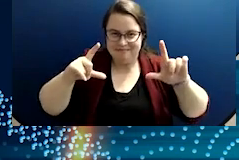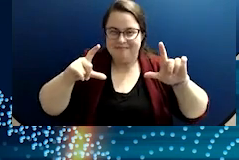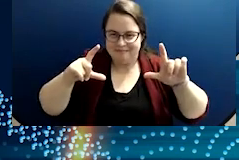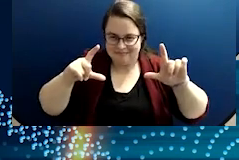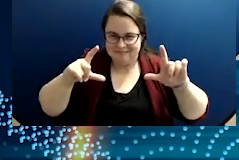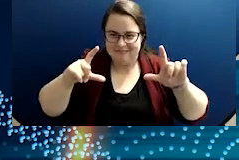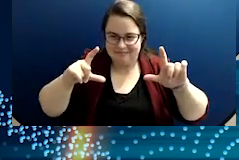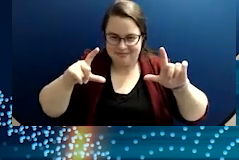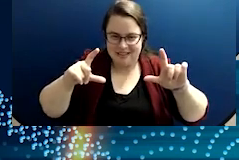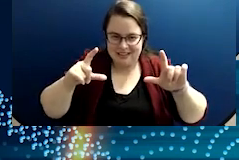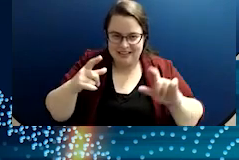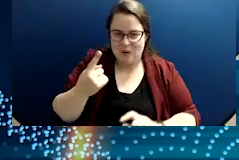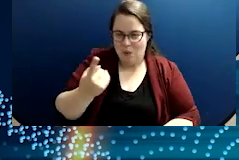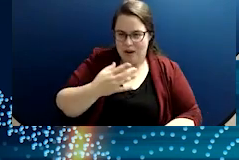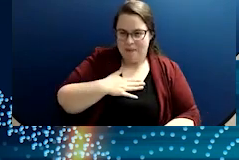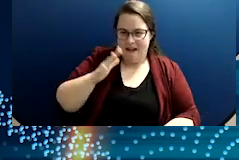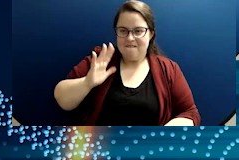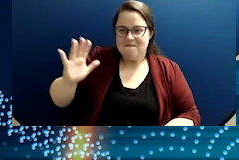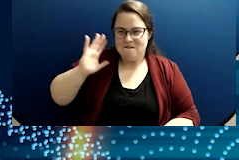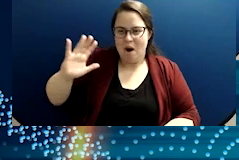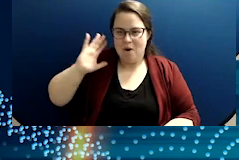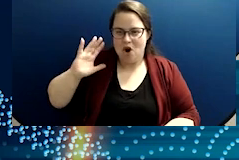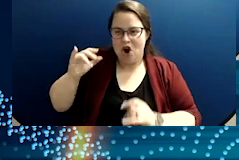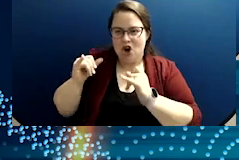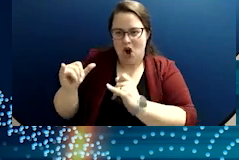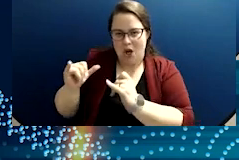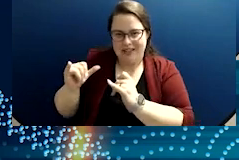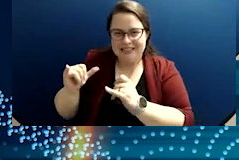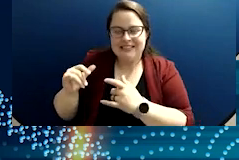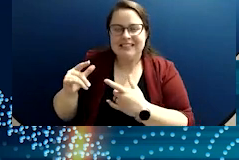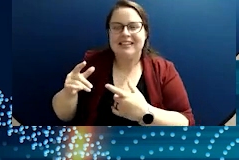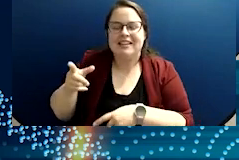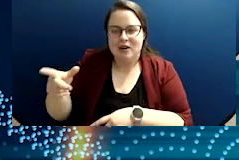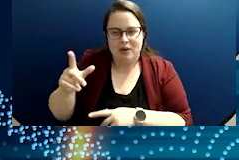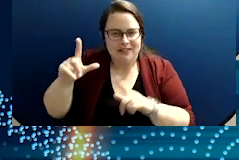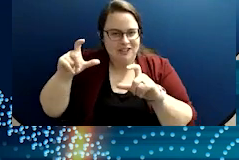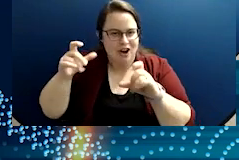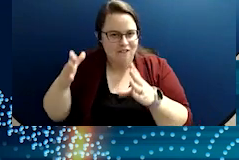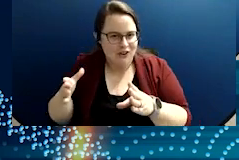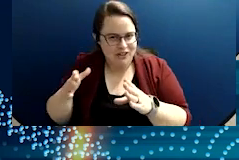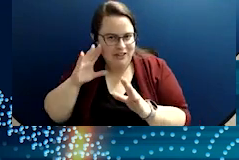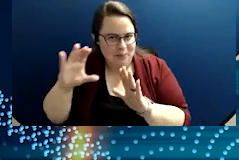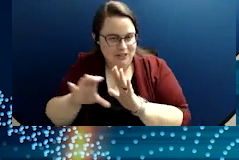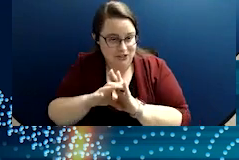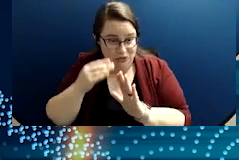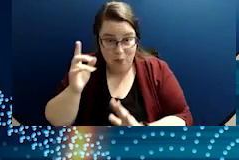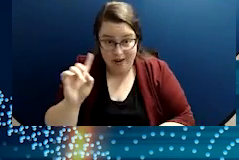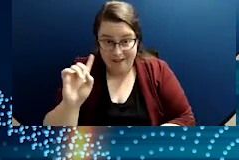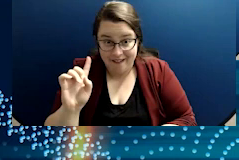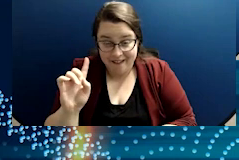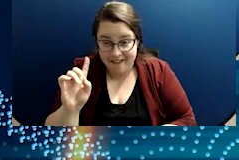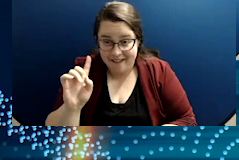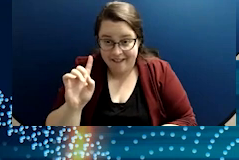One of my former colleagues, he's a photographer and he took this picture. Does anyone know where?